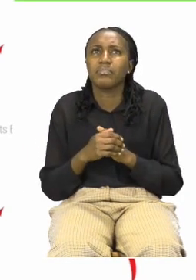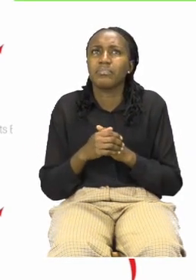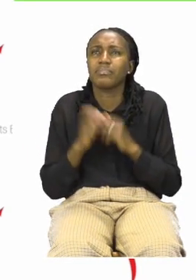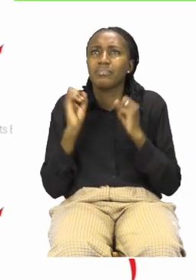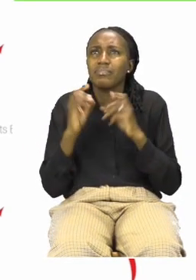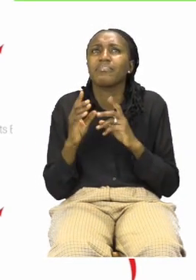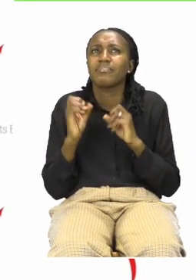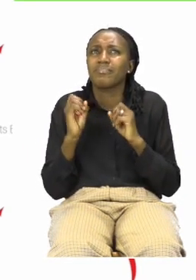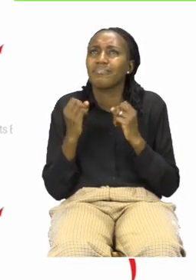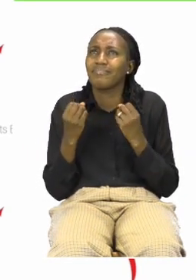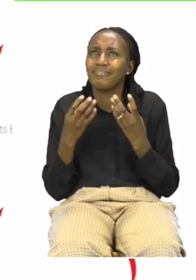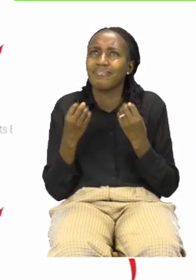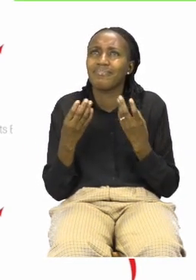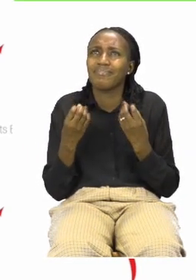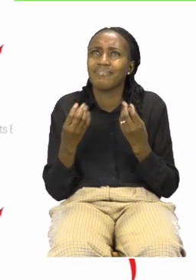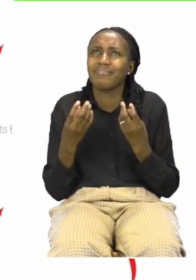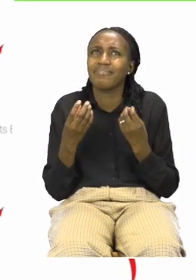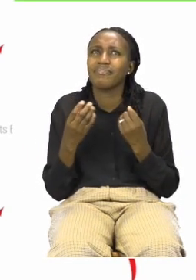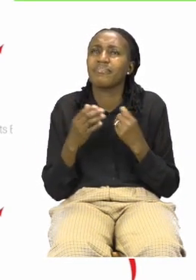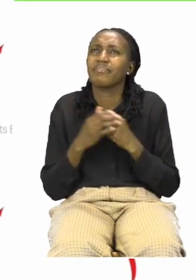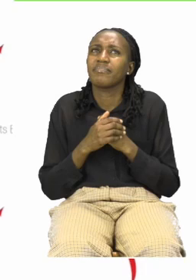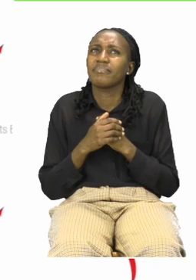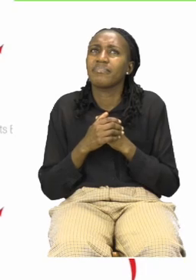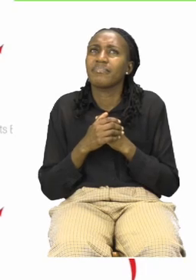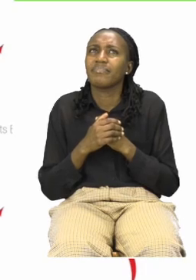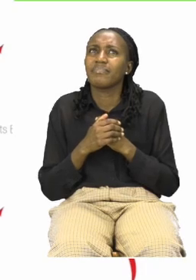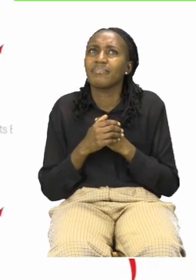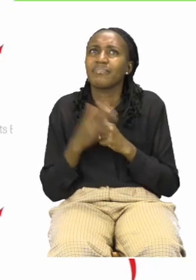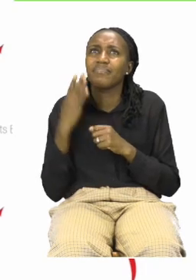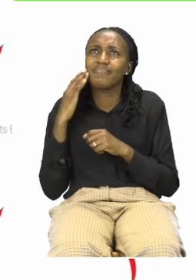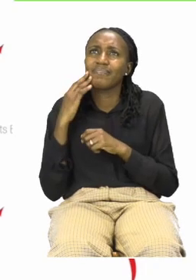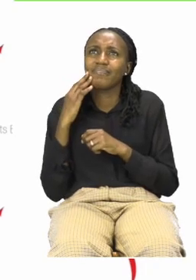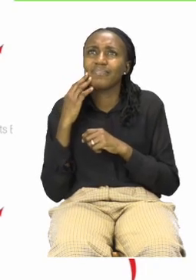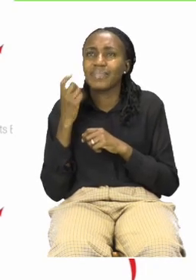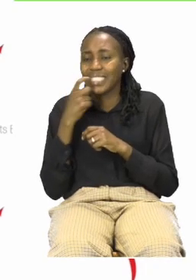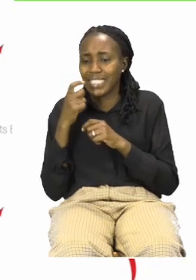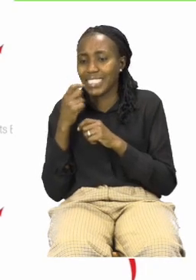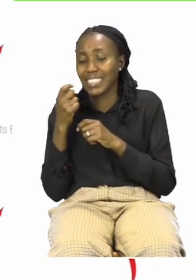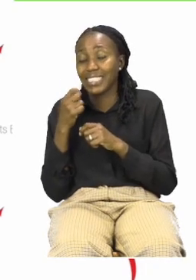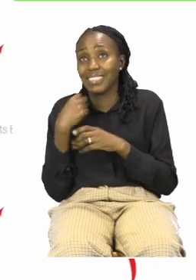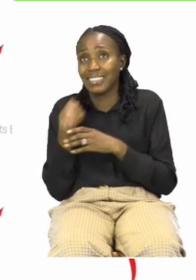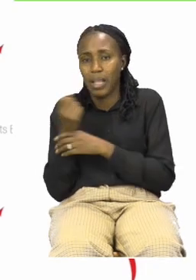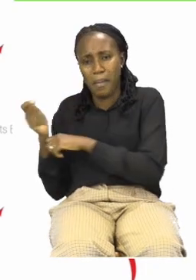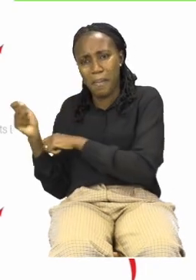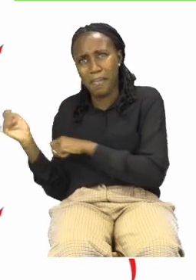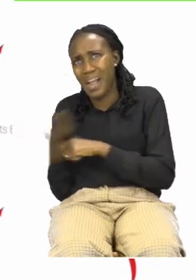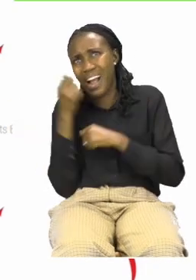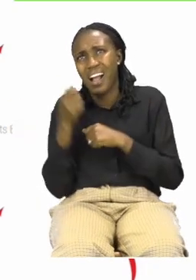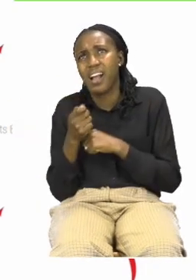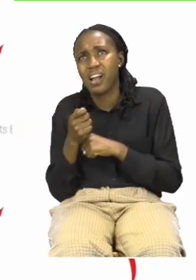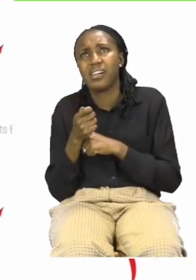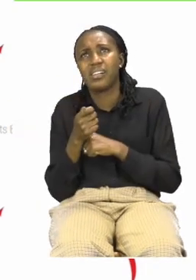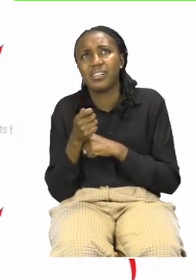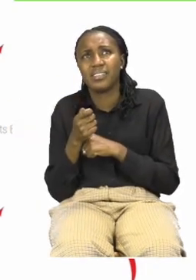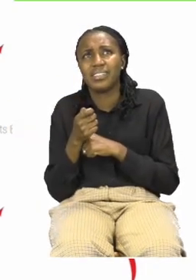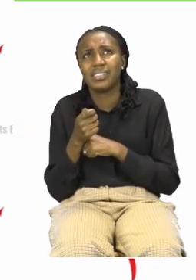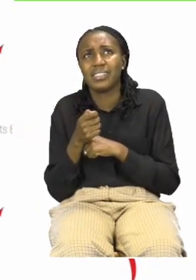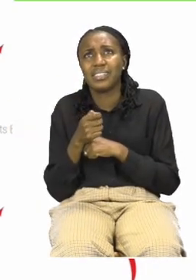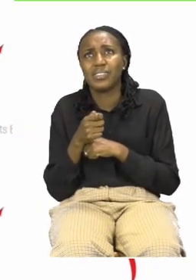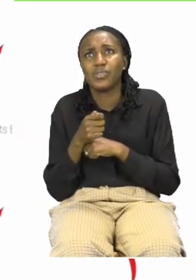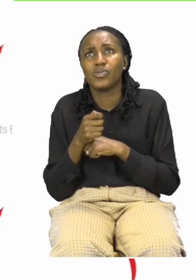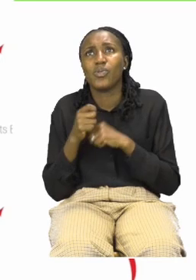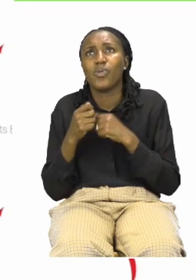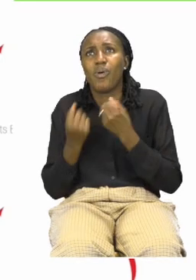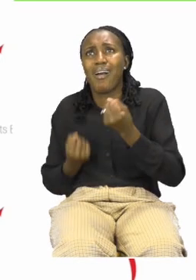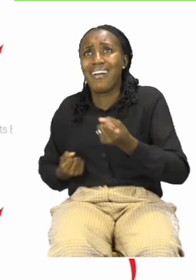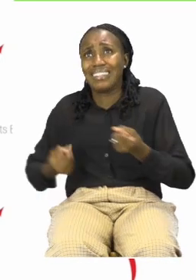with the guys because they were, when you hit a golf ball, it doesn't always go where it should. And sometimes it lands on the tracks and the guys would